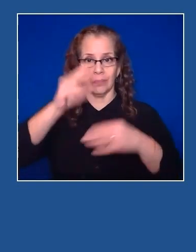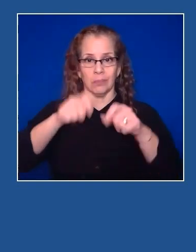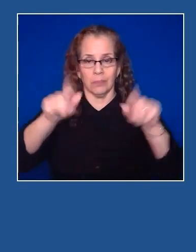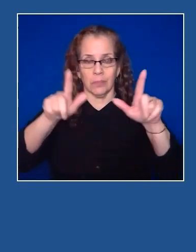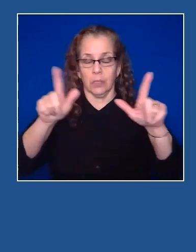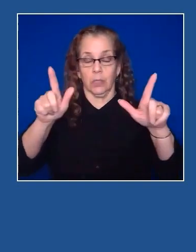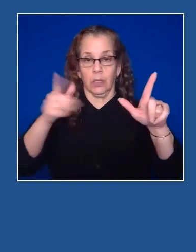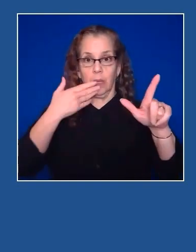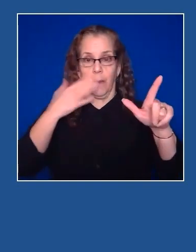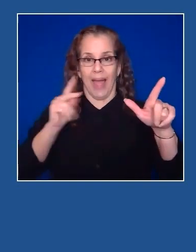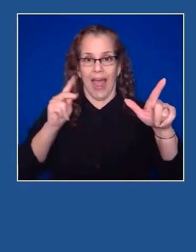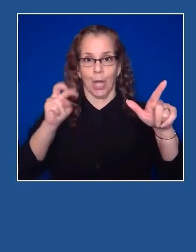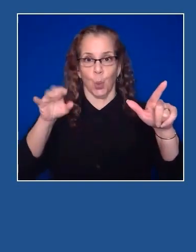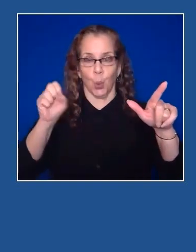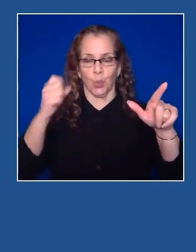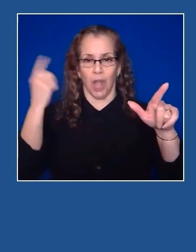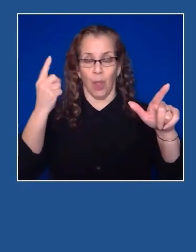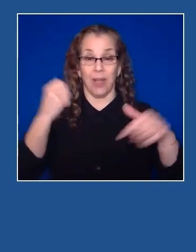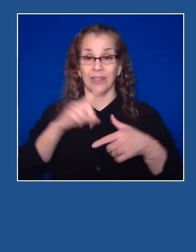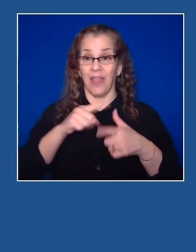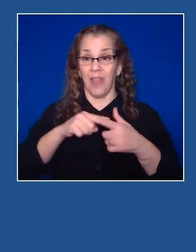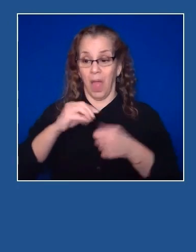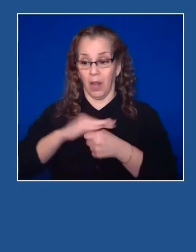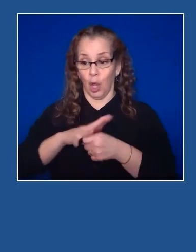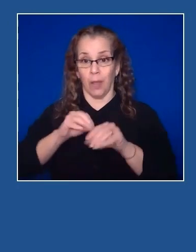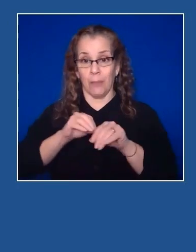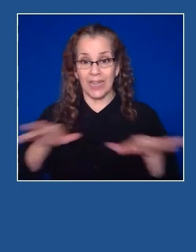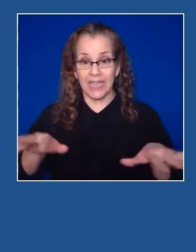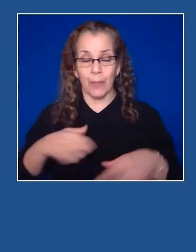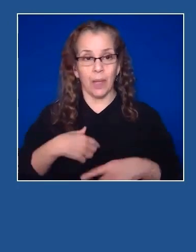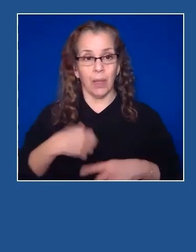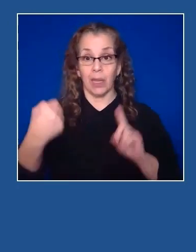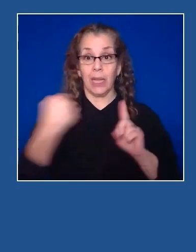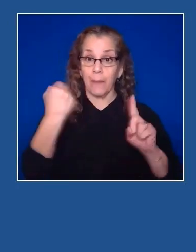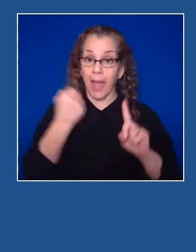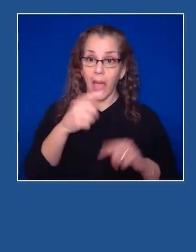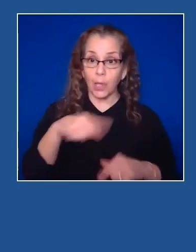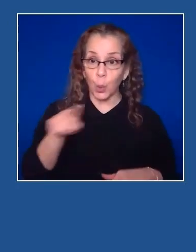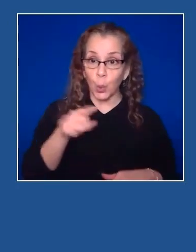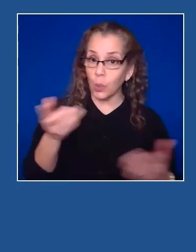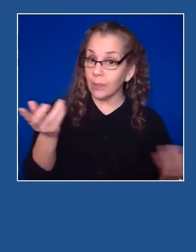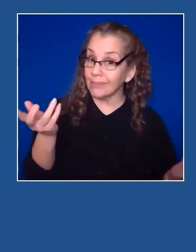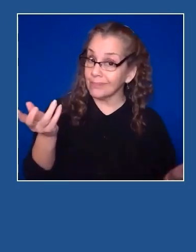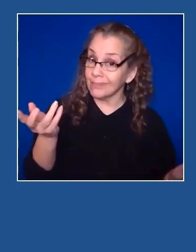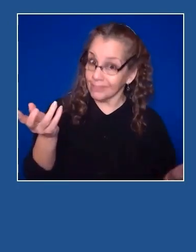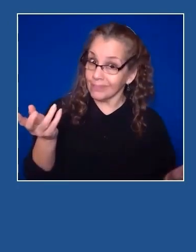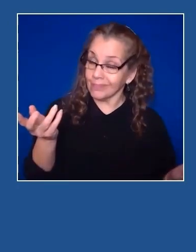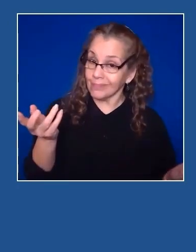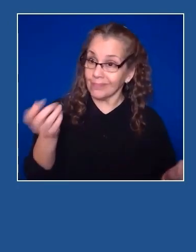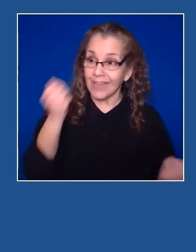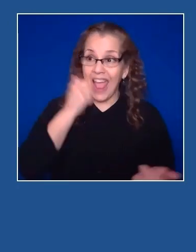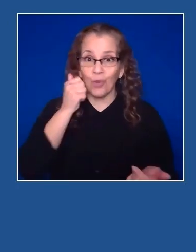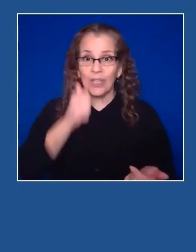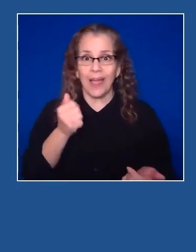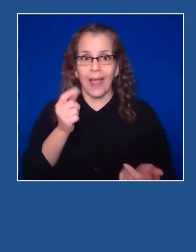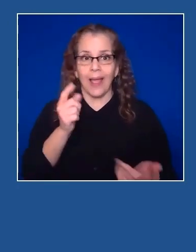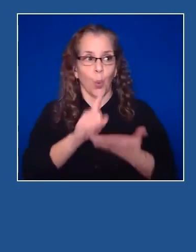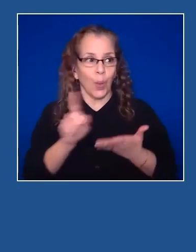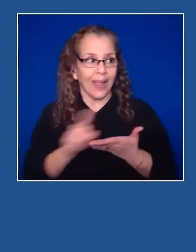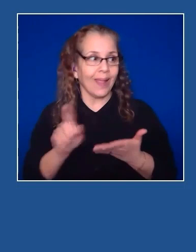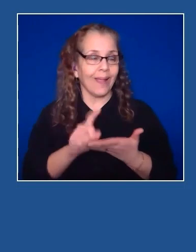then the pandemic, that had an impact on anybody. And then other daily stressors, weekly stressors, and